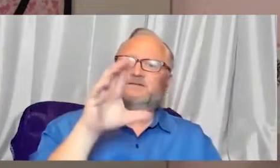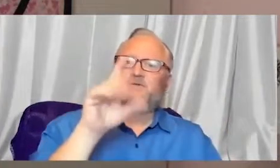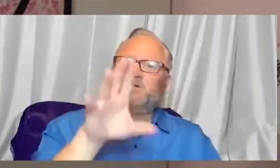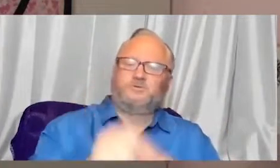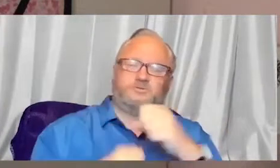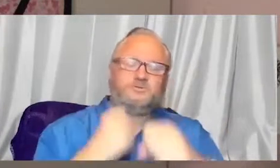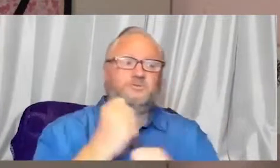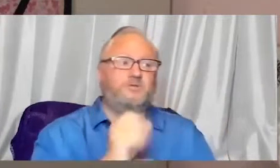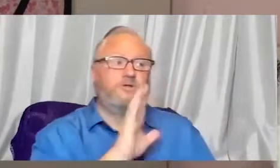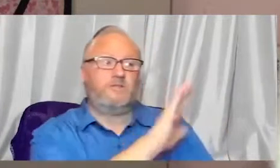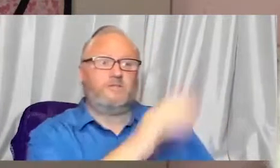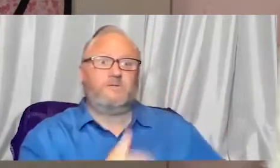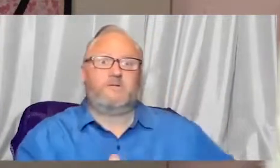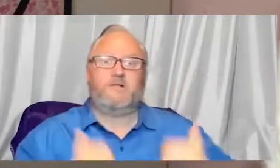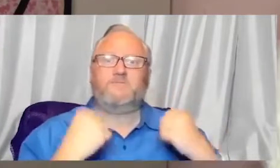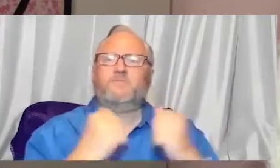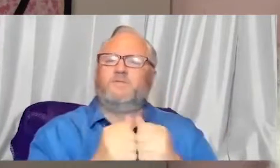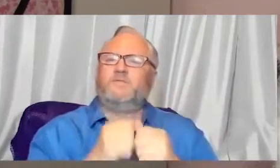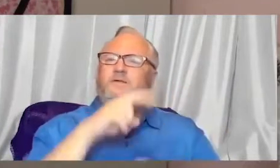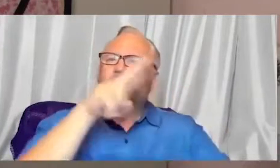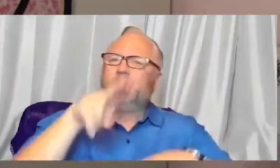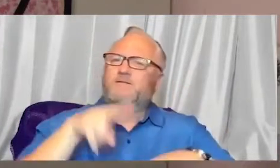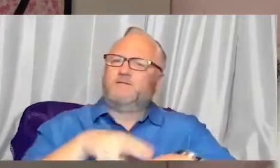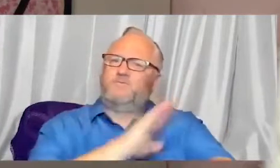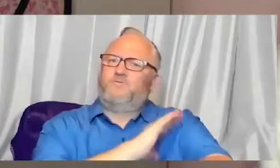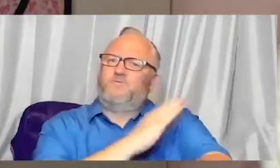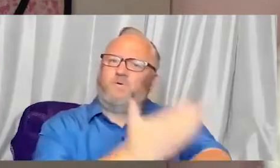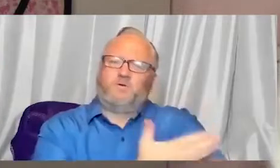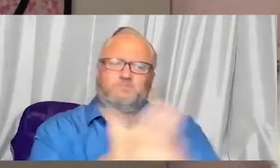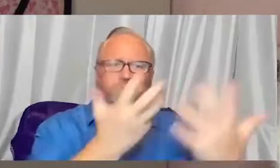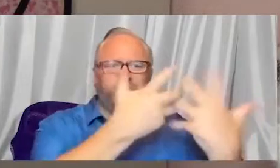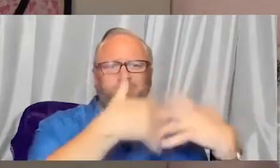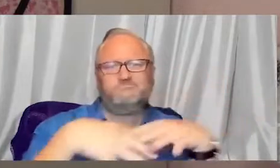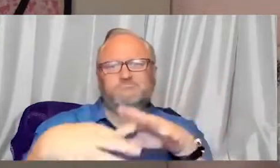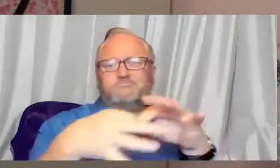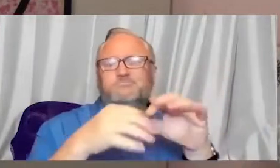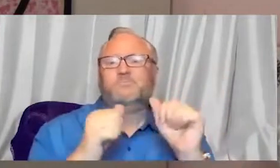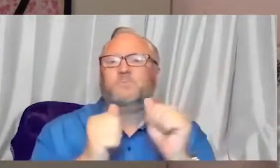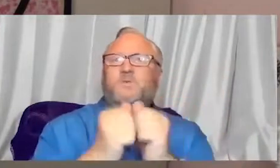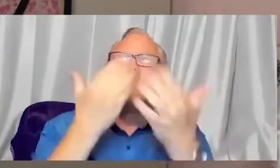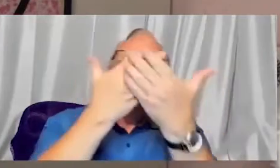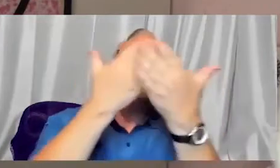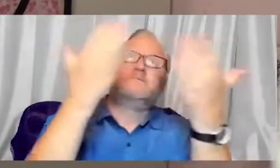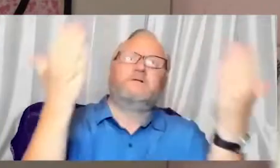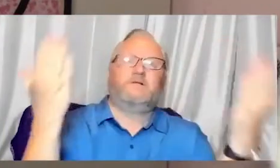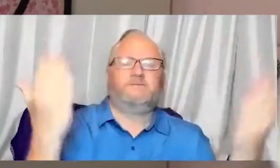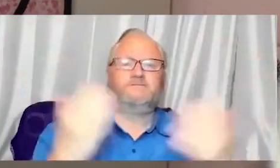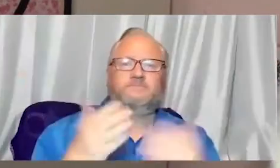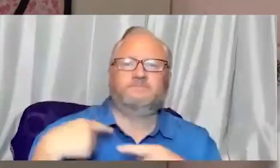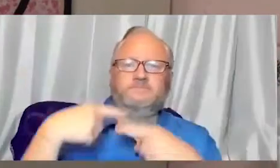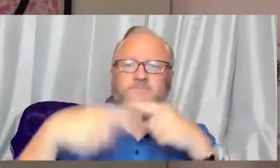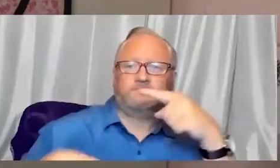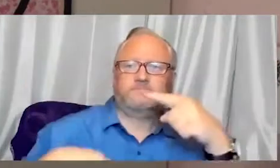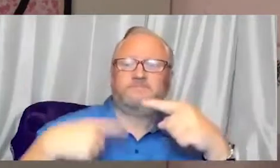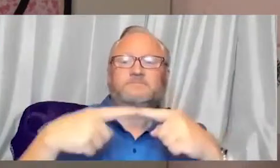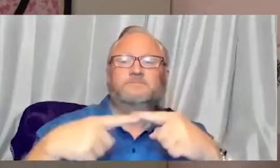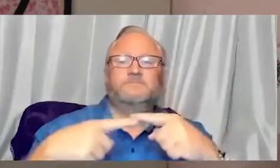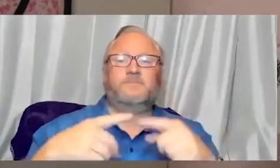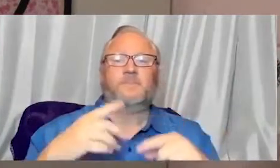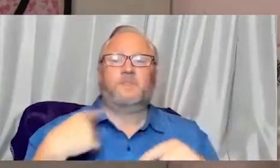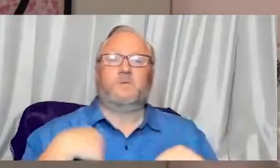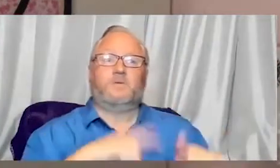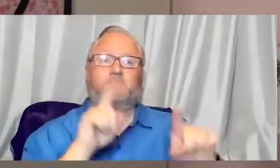is one in relationship with the forces of nature, in harmony with the cycles of the sky. As attendees